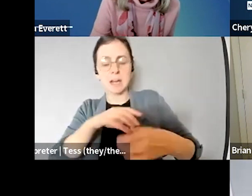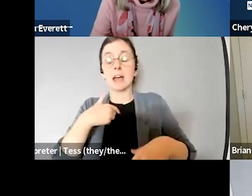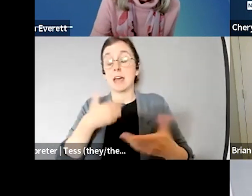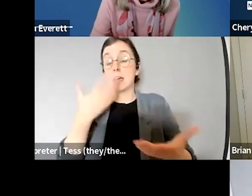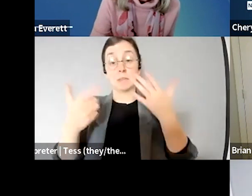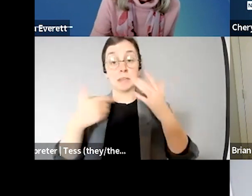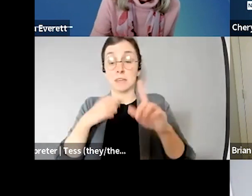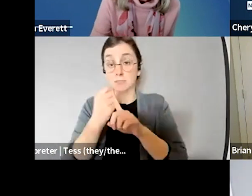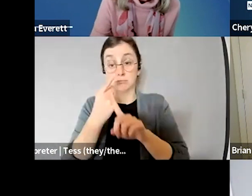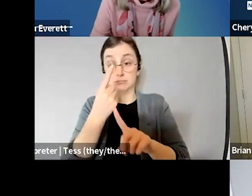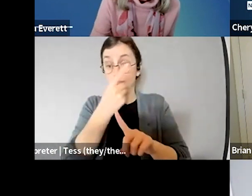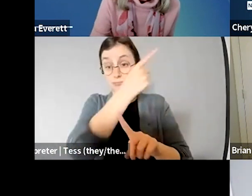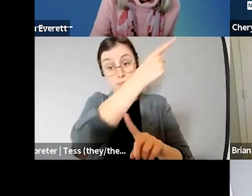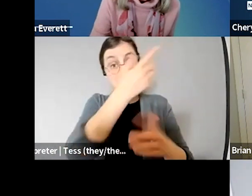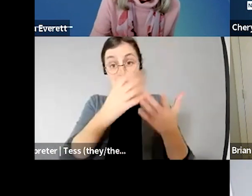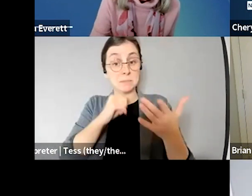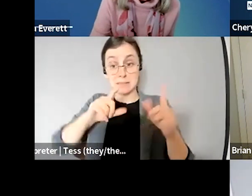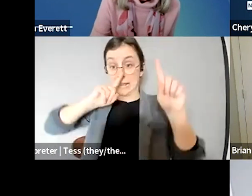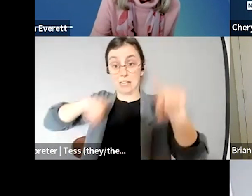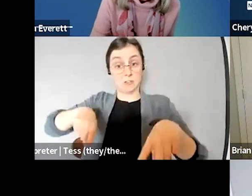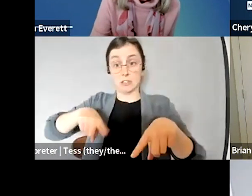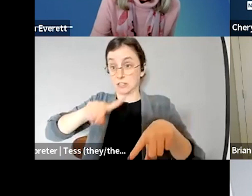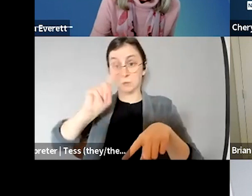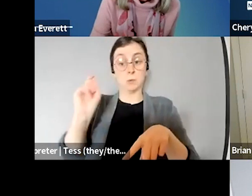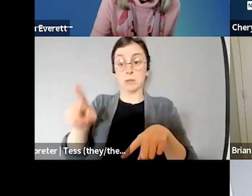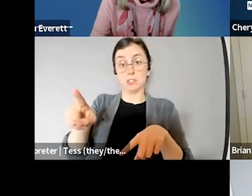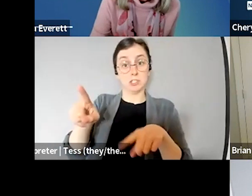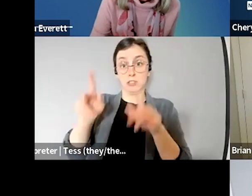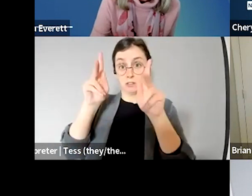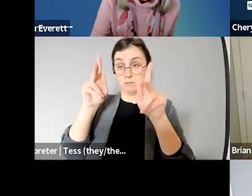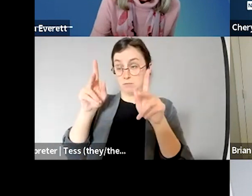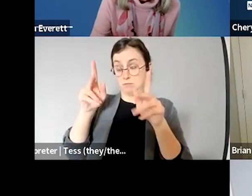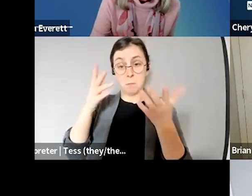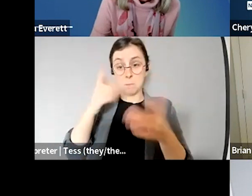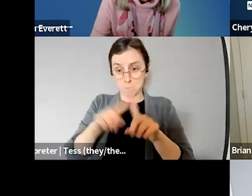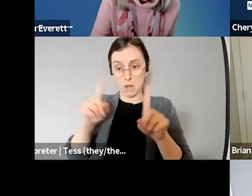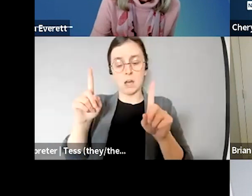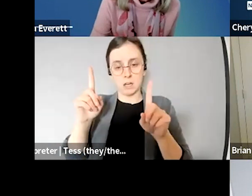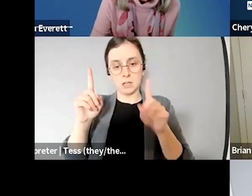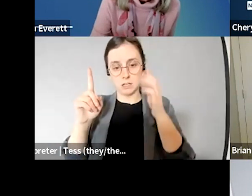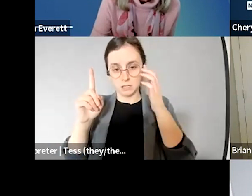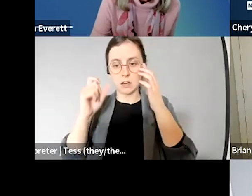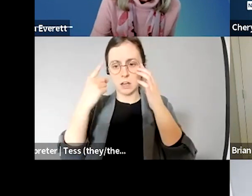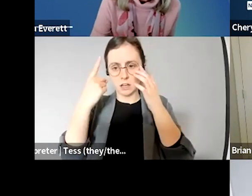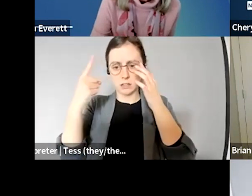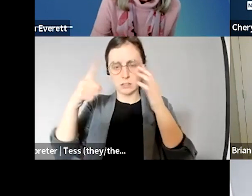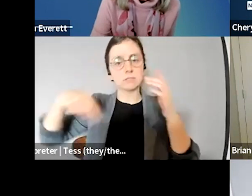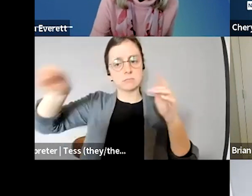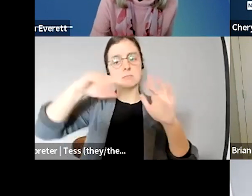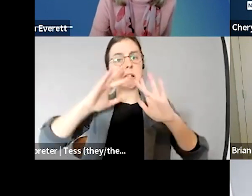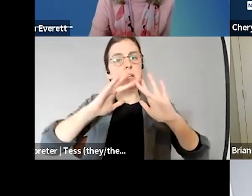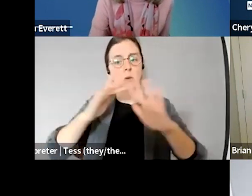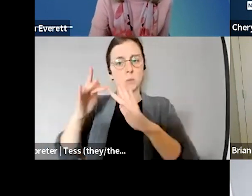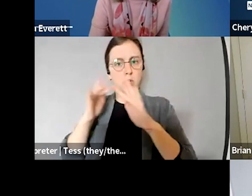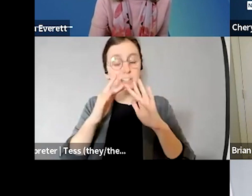road of answering the question that the person placed in the chat box, but there are a network. As a matter of fact, they just